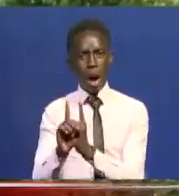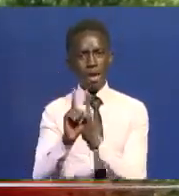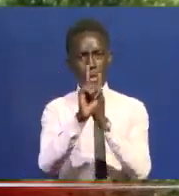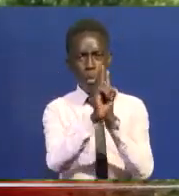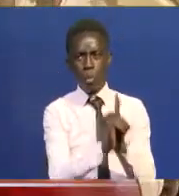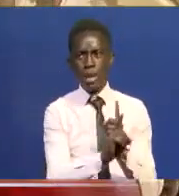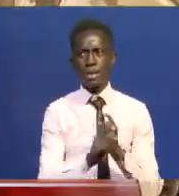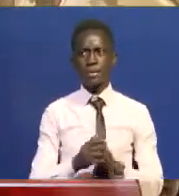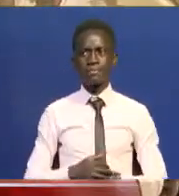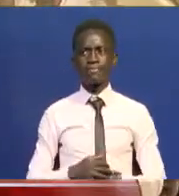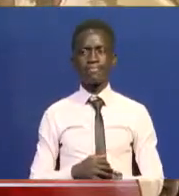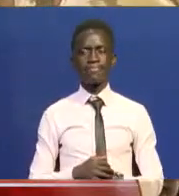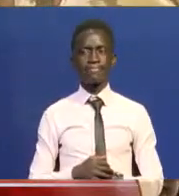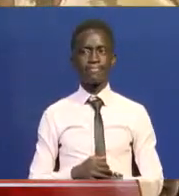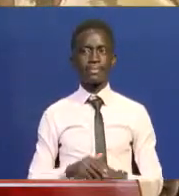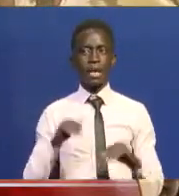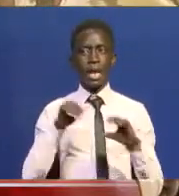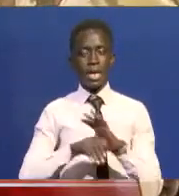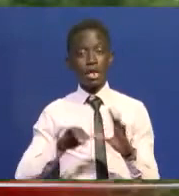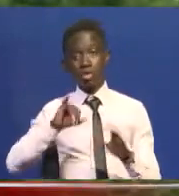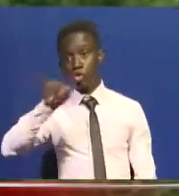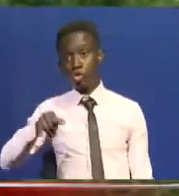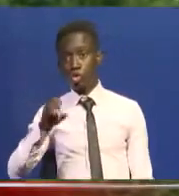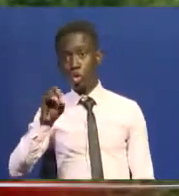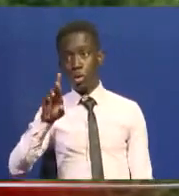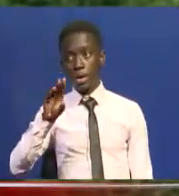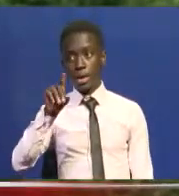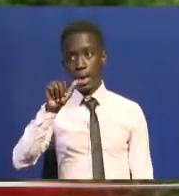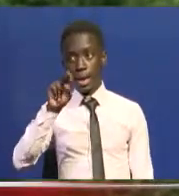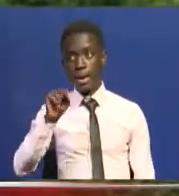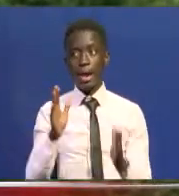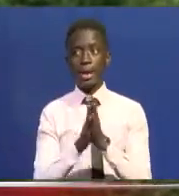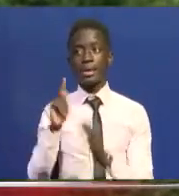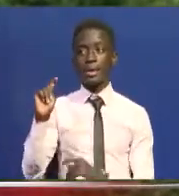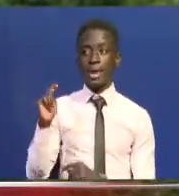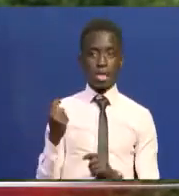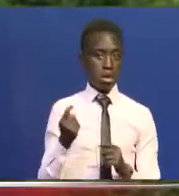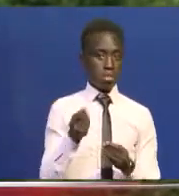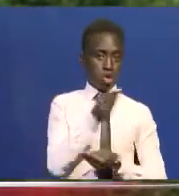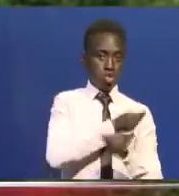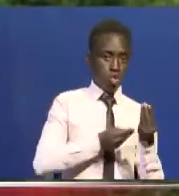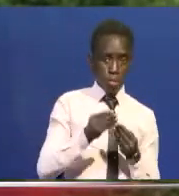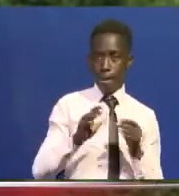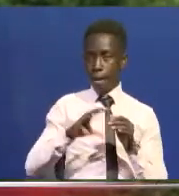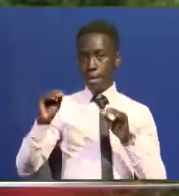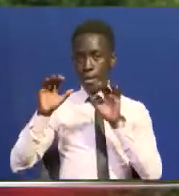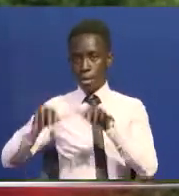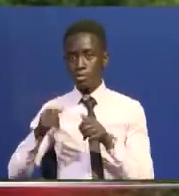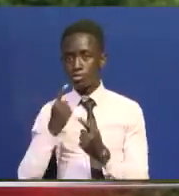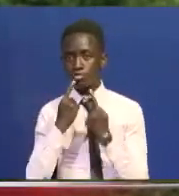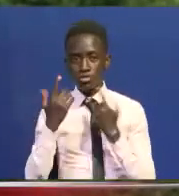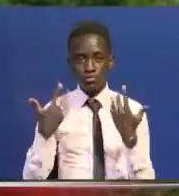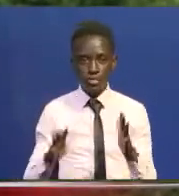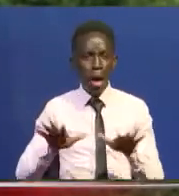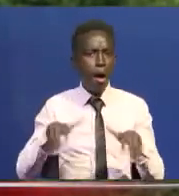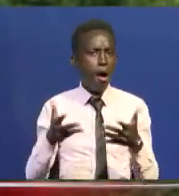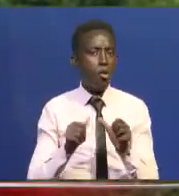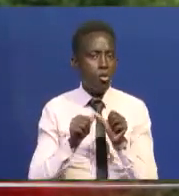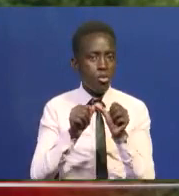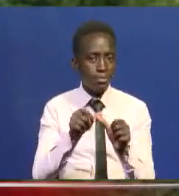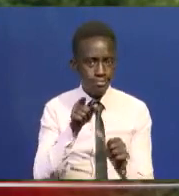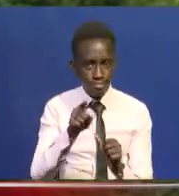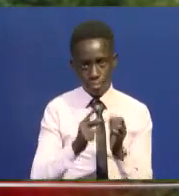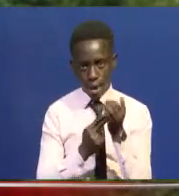In Jordan and also in Kenya. We also talked about economics and agriculture and how we can continue partnering,